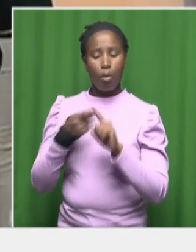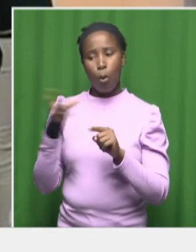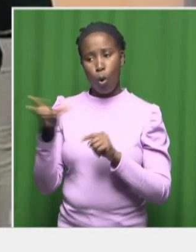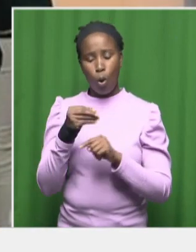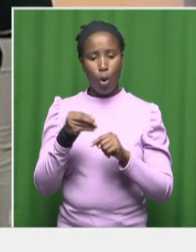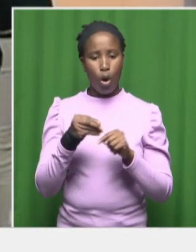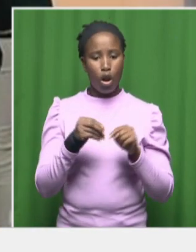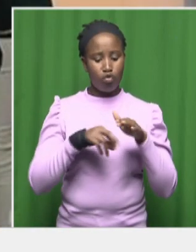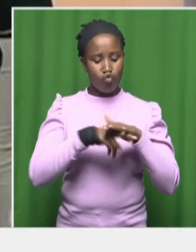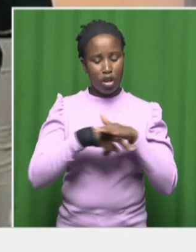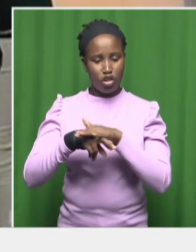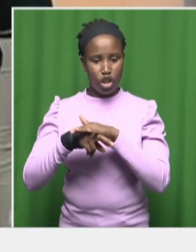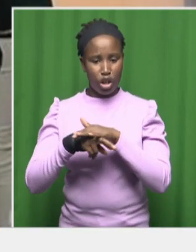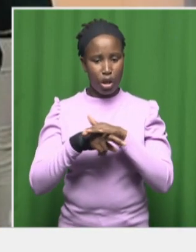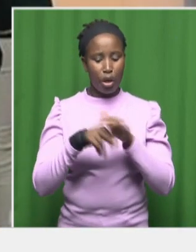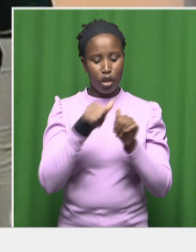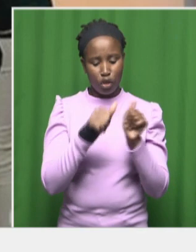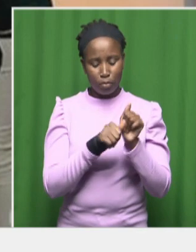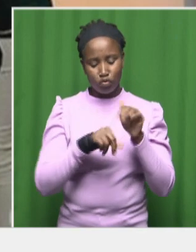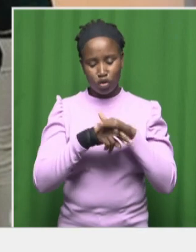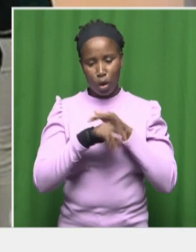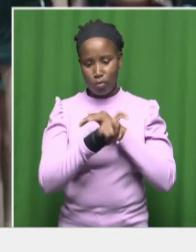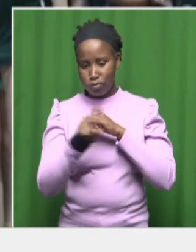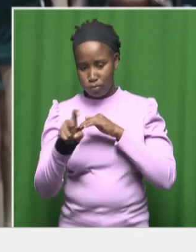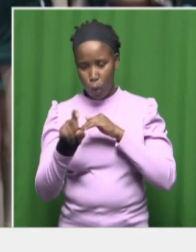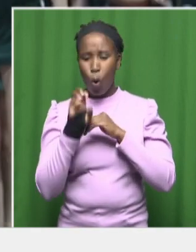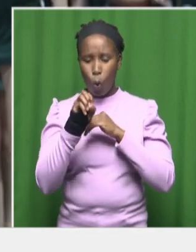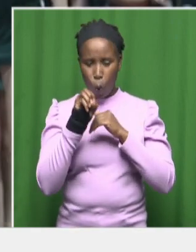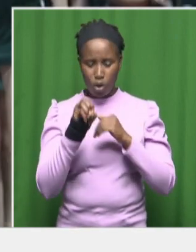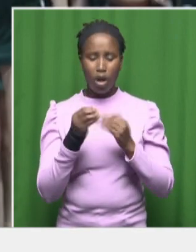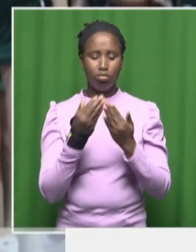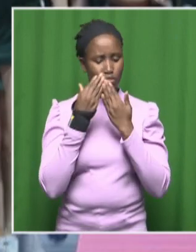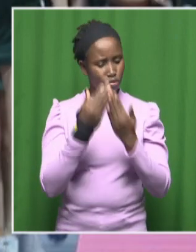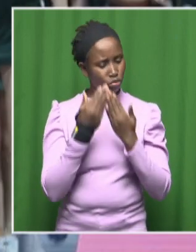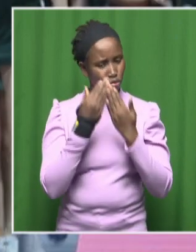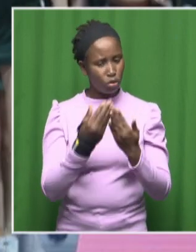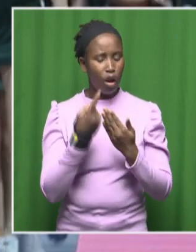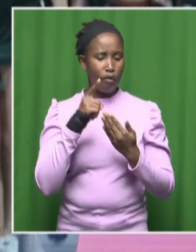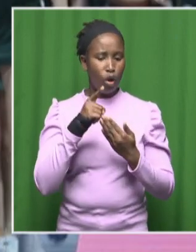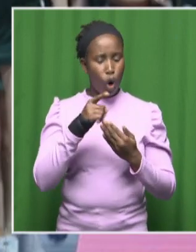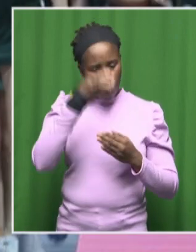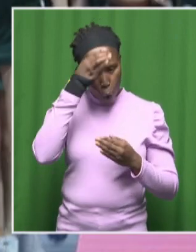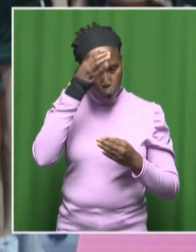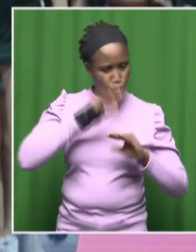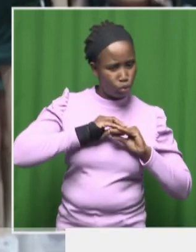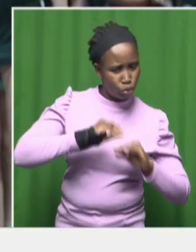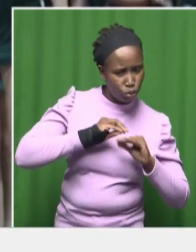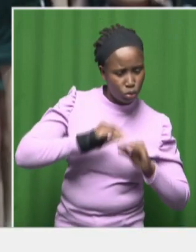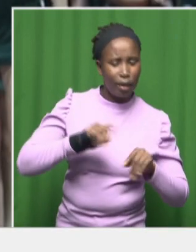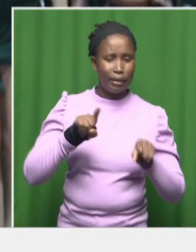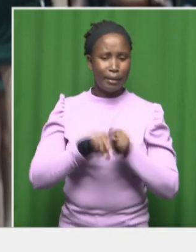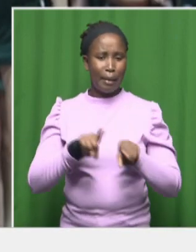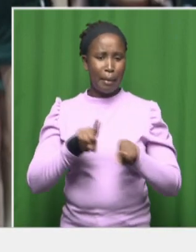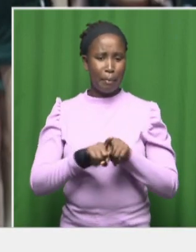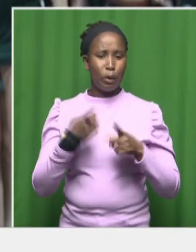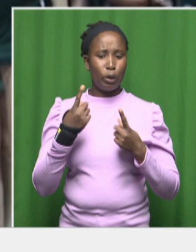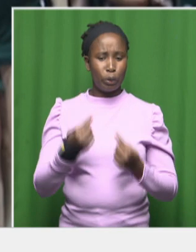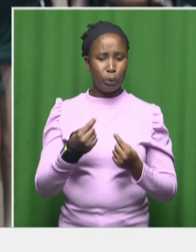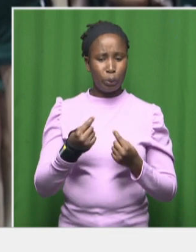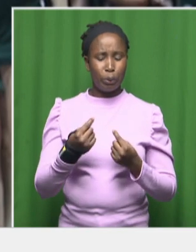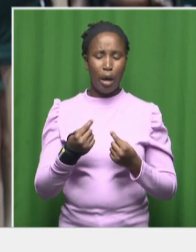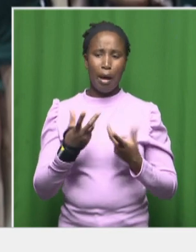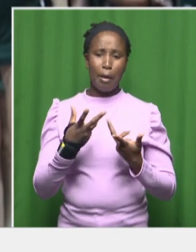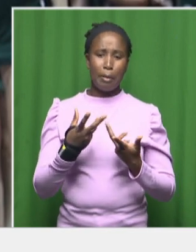where we do a lot of training in terms of our pre-level coaching courses, and even we've done pre-level, we've